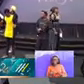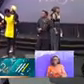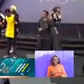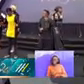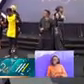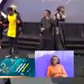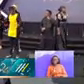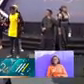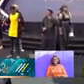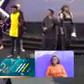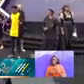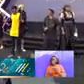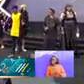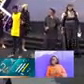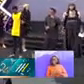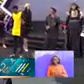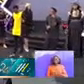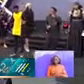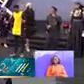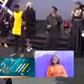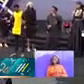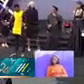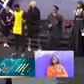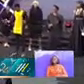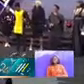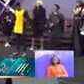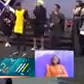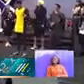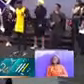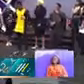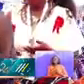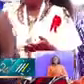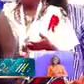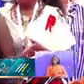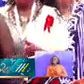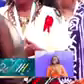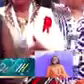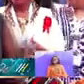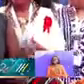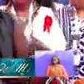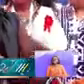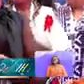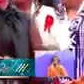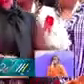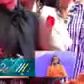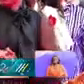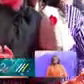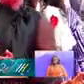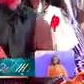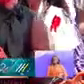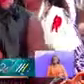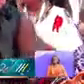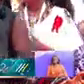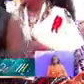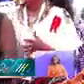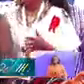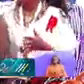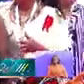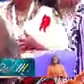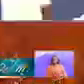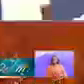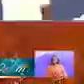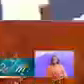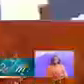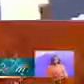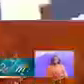place of my failure it was David who prayed and said Lord teach me your ways that I may not fall that I may